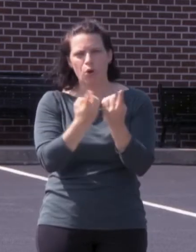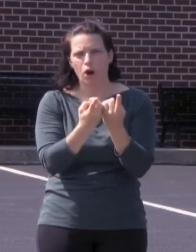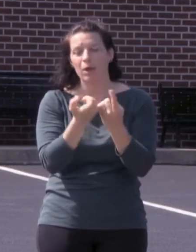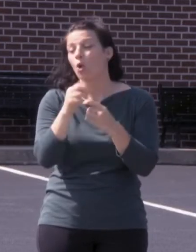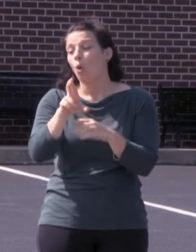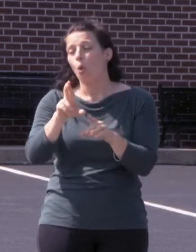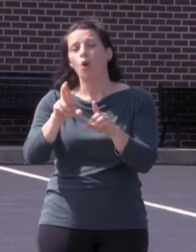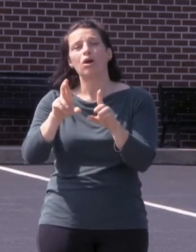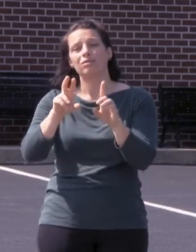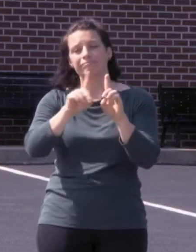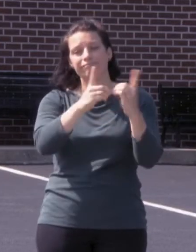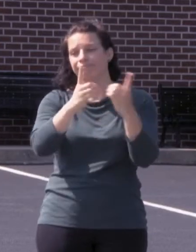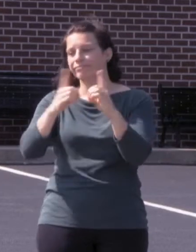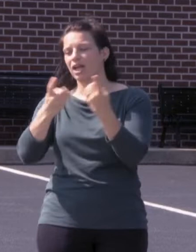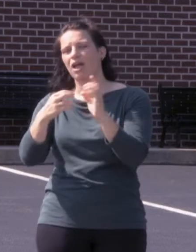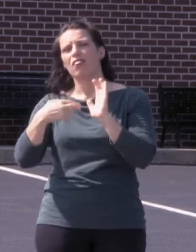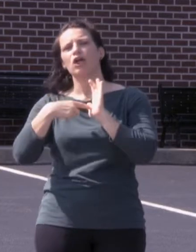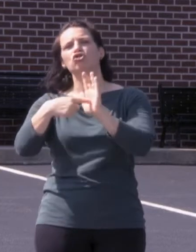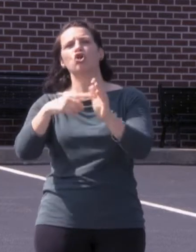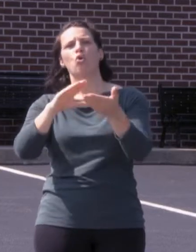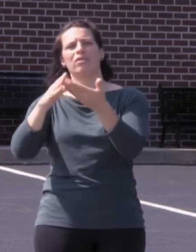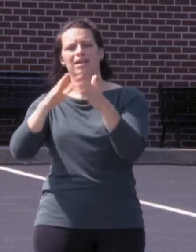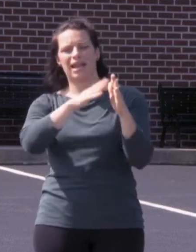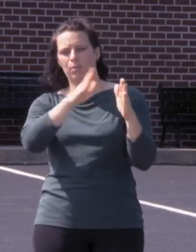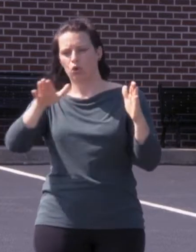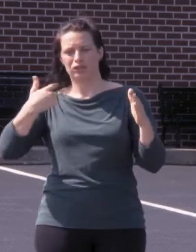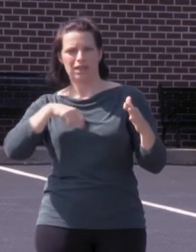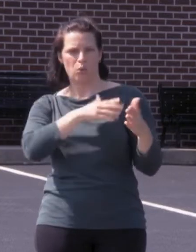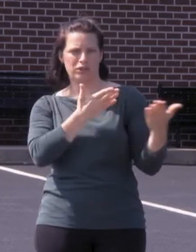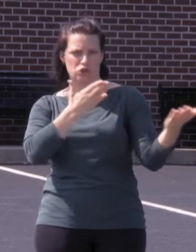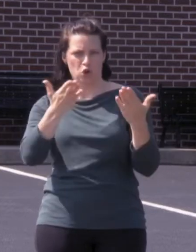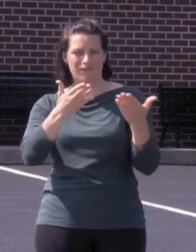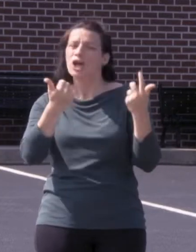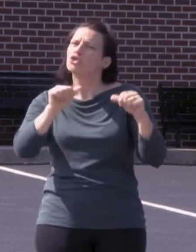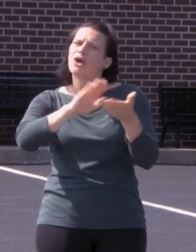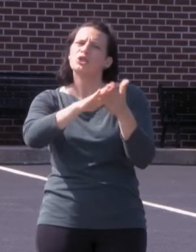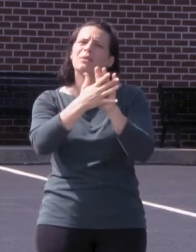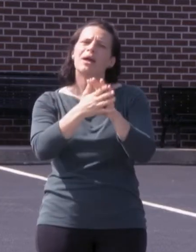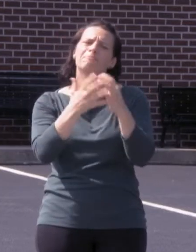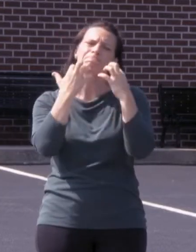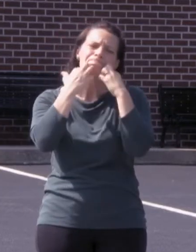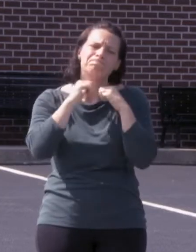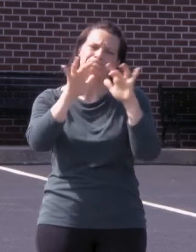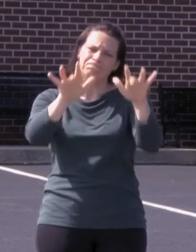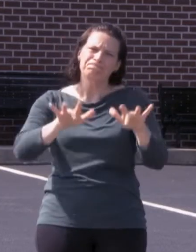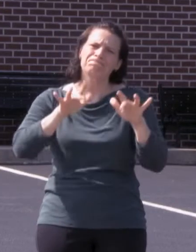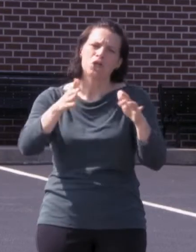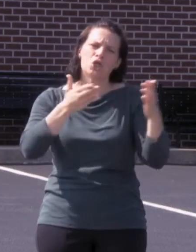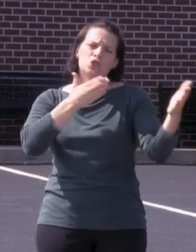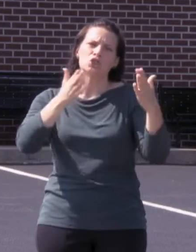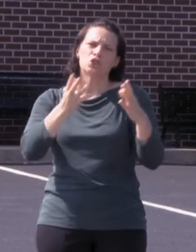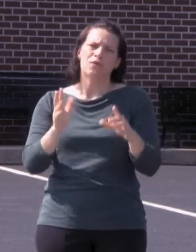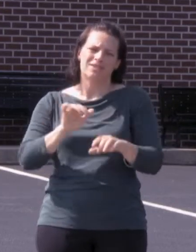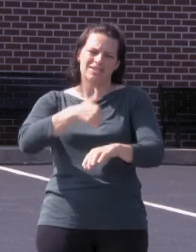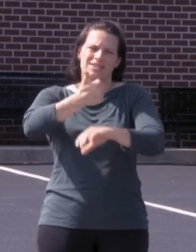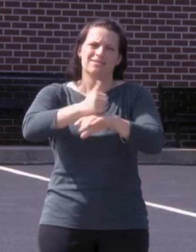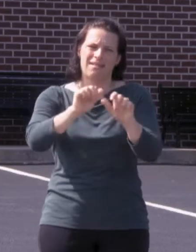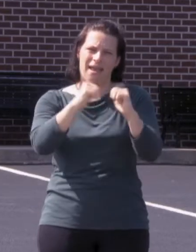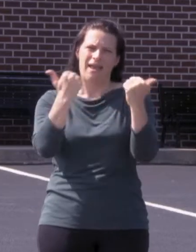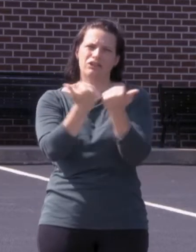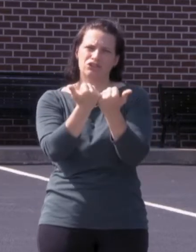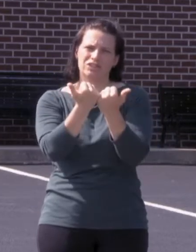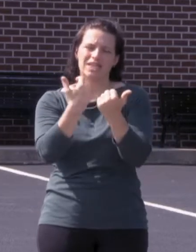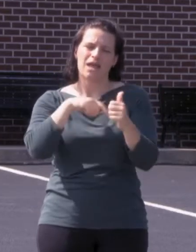or departments that reflect the neighborhoods we serve, trying to become empathetic, service-oriented agencies